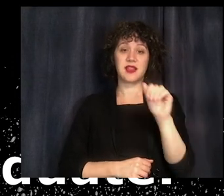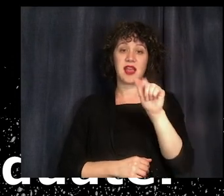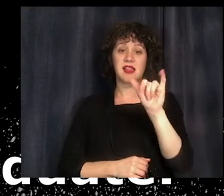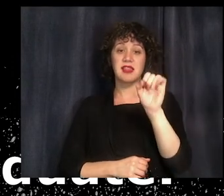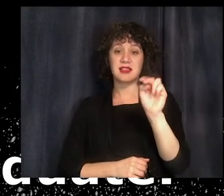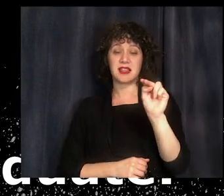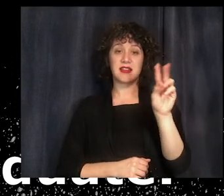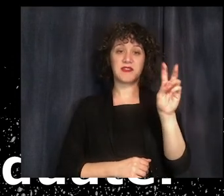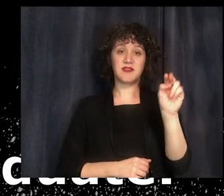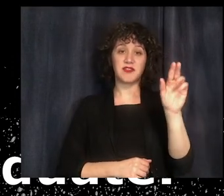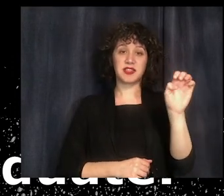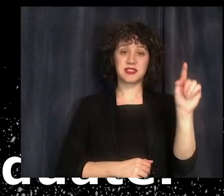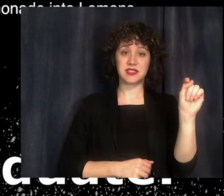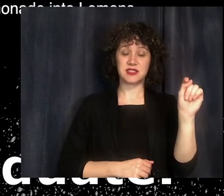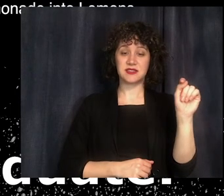Allison Vincent.